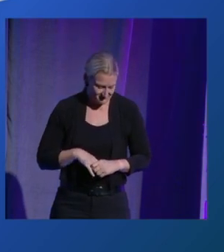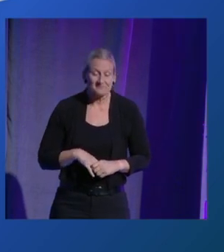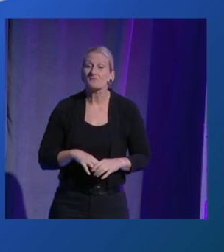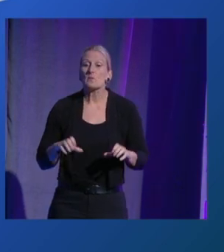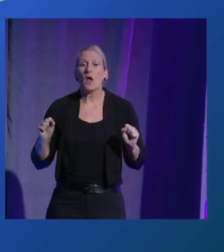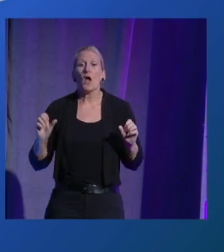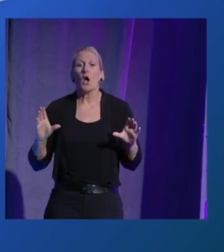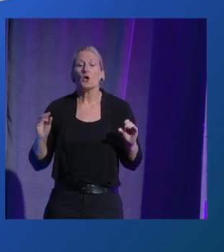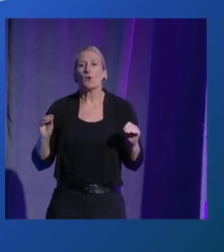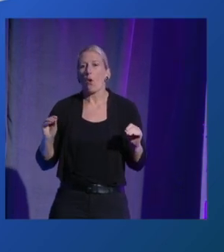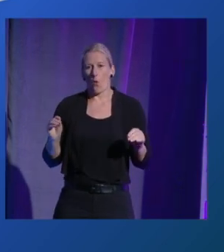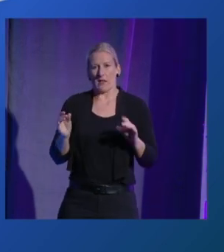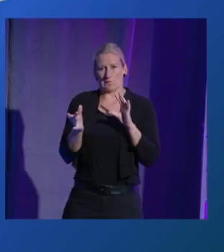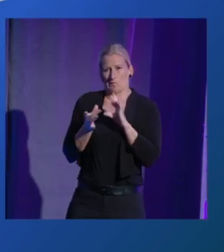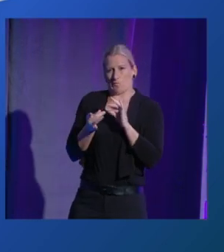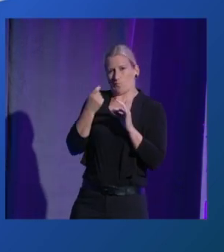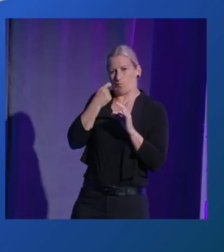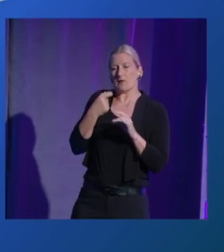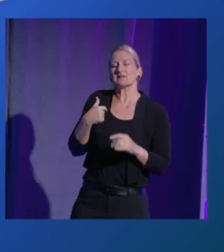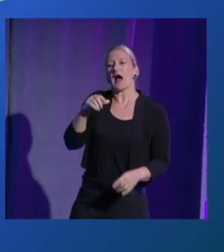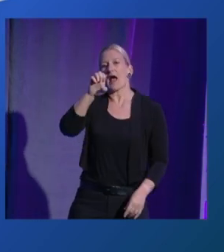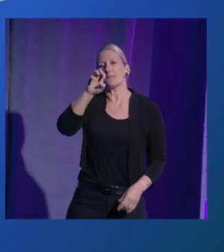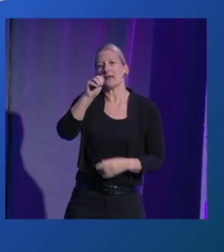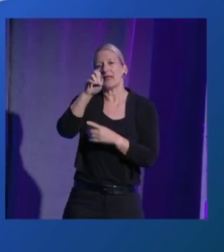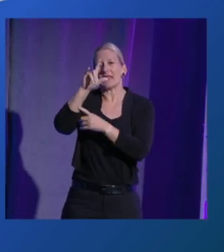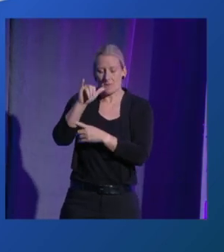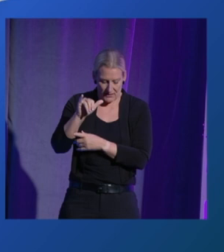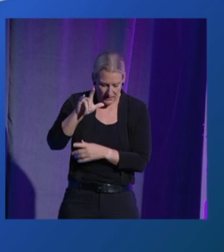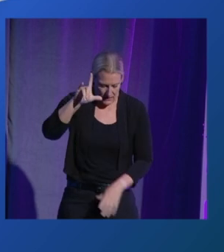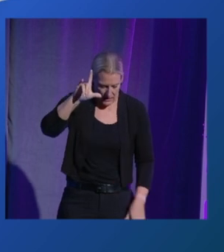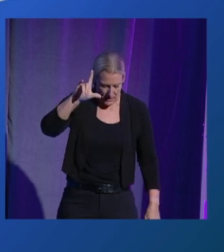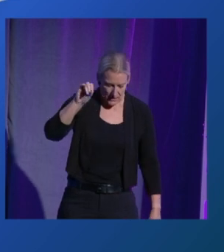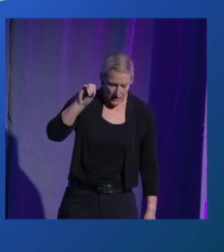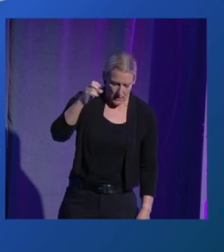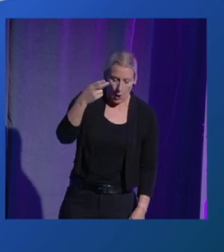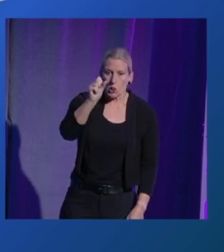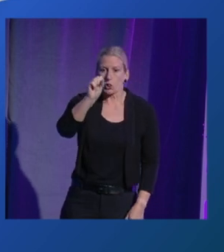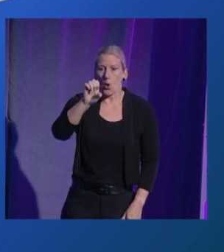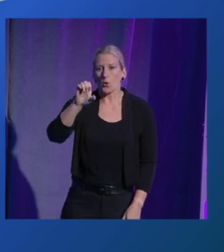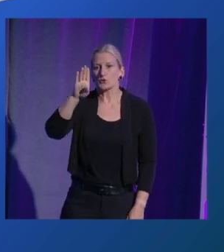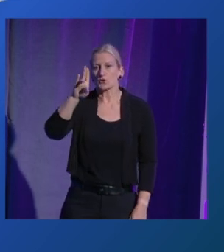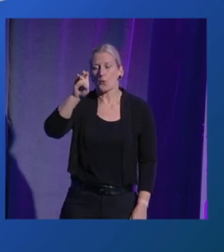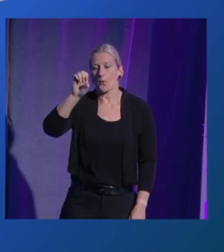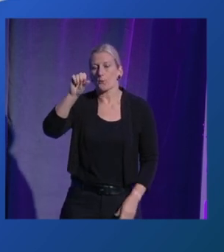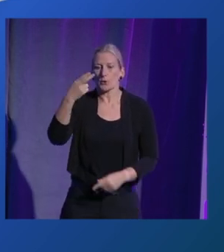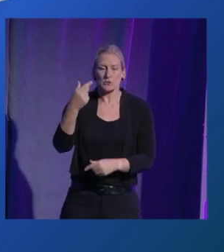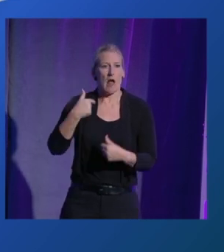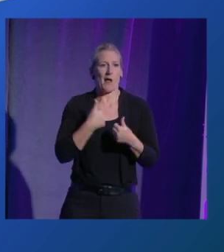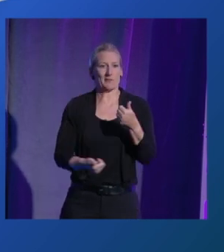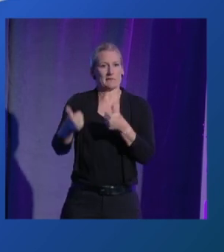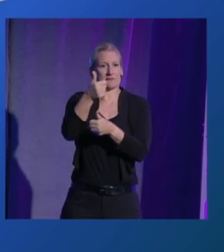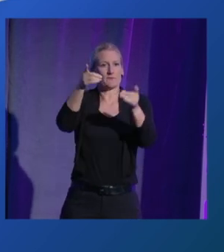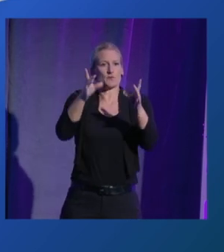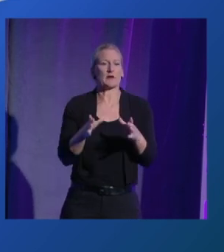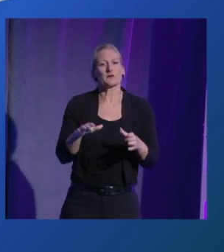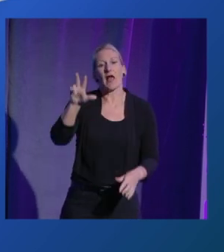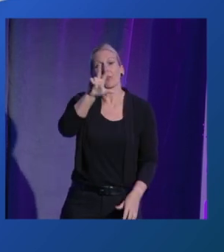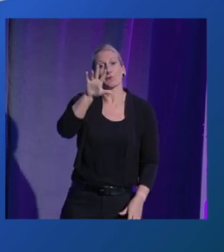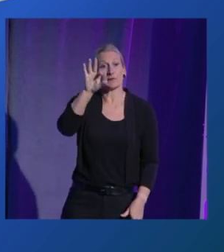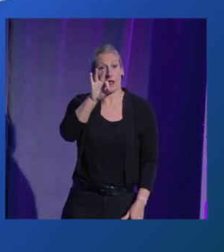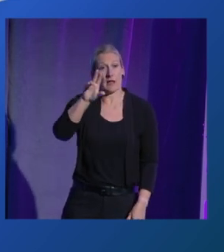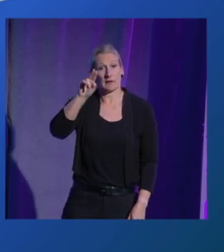so as was just mentioned I'm Emily Lush I'm the executive director of 39 North and what we do at 39